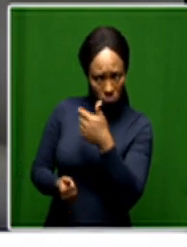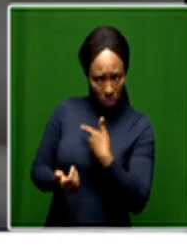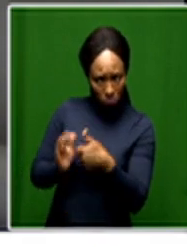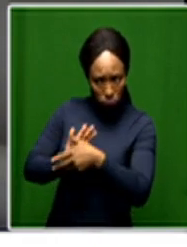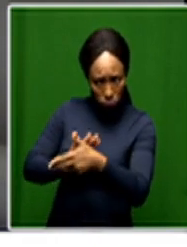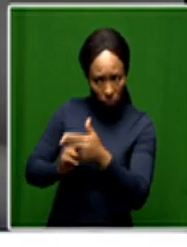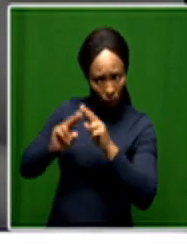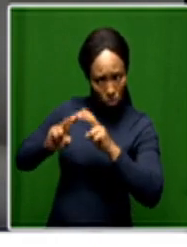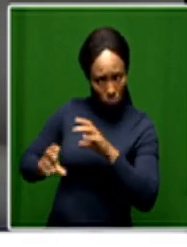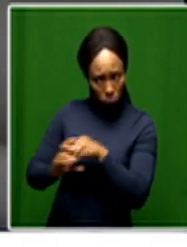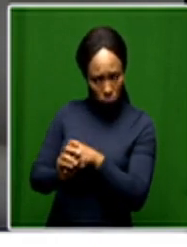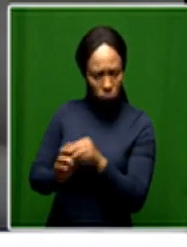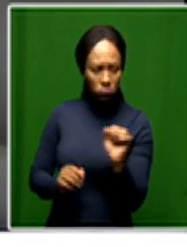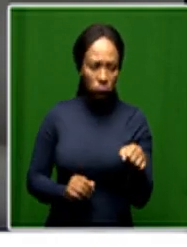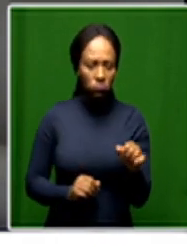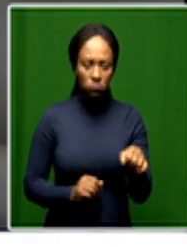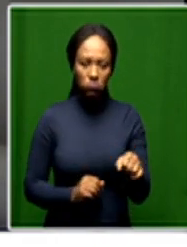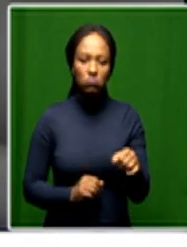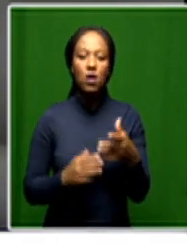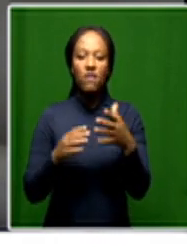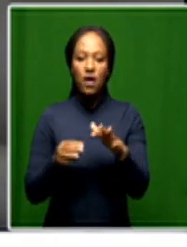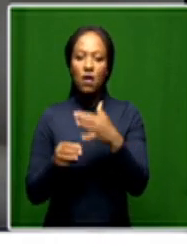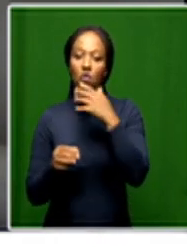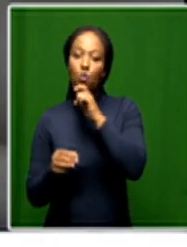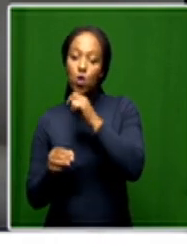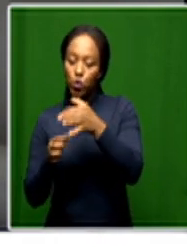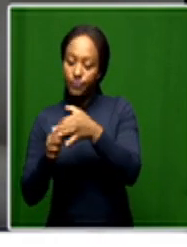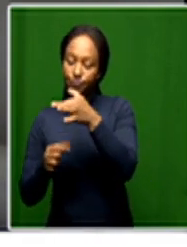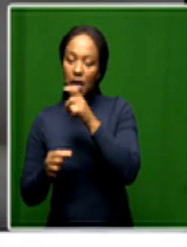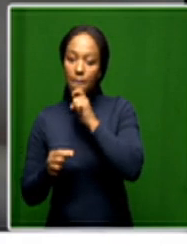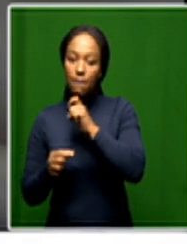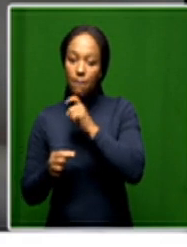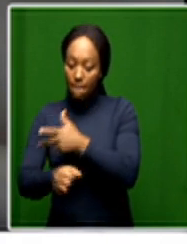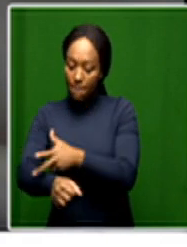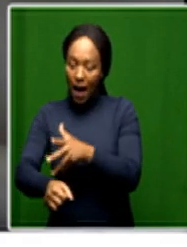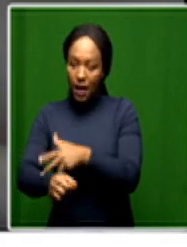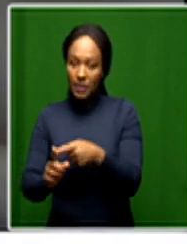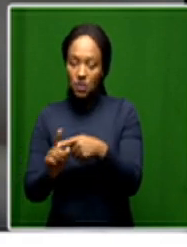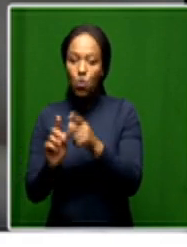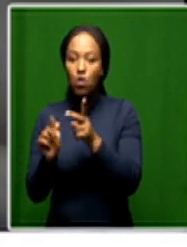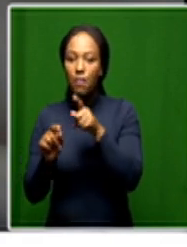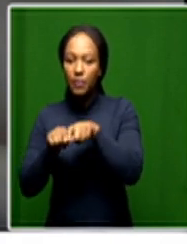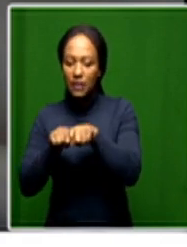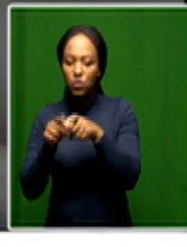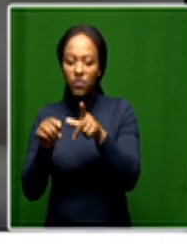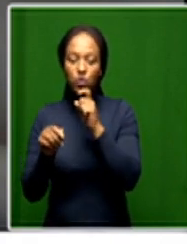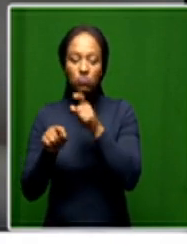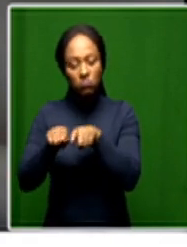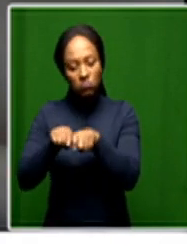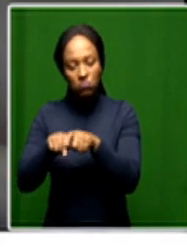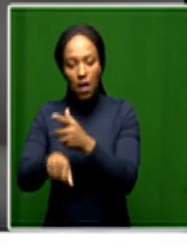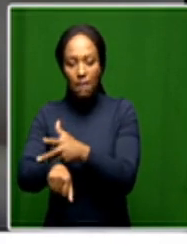the study? If they said yes, we took we used the residual sample from their normal testing and we tested their